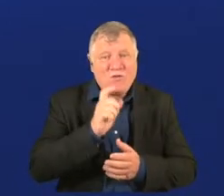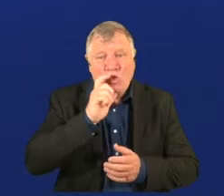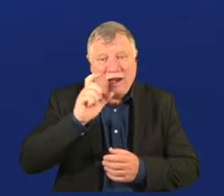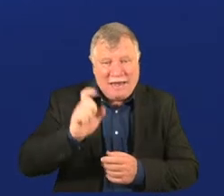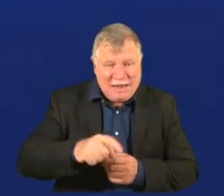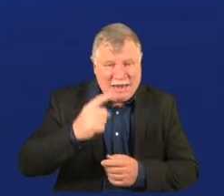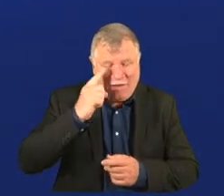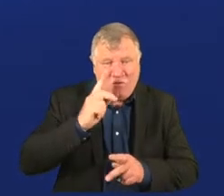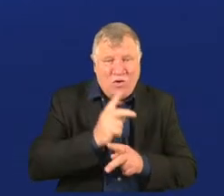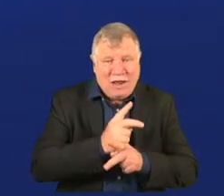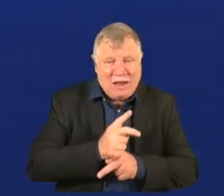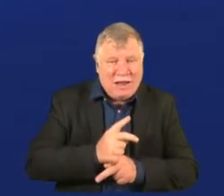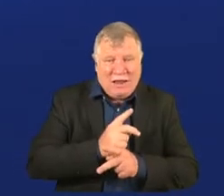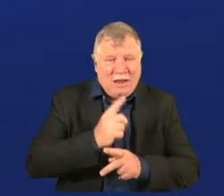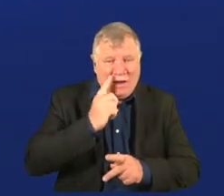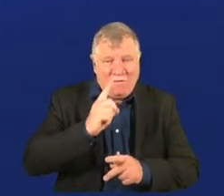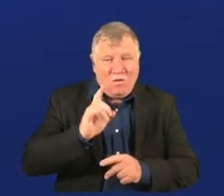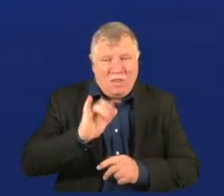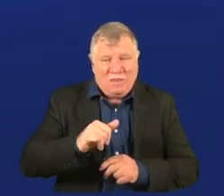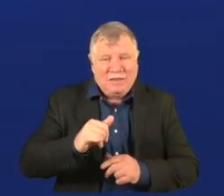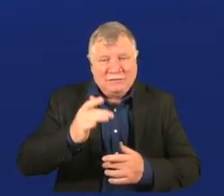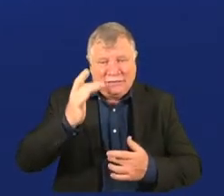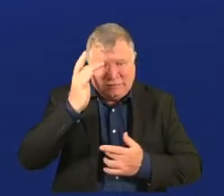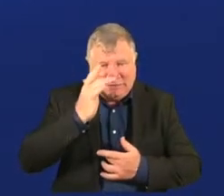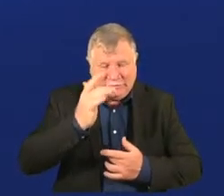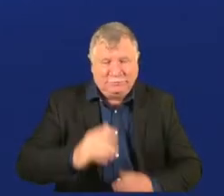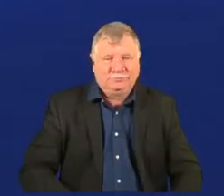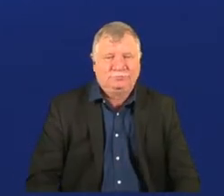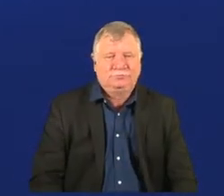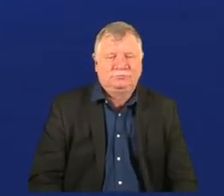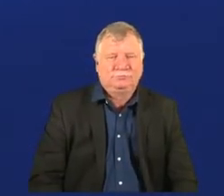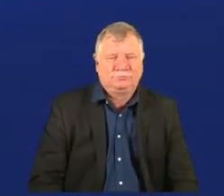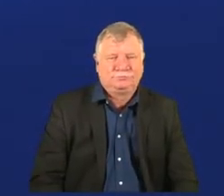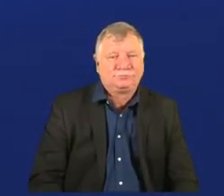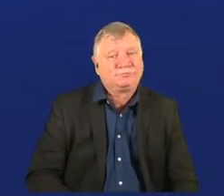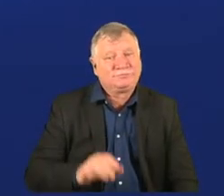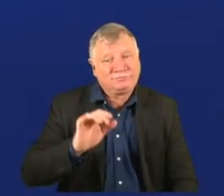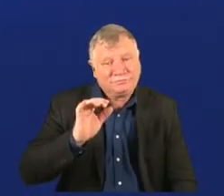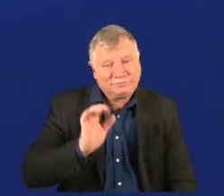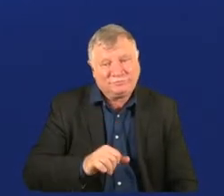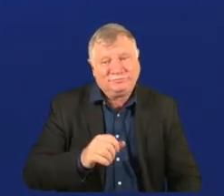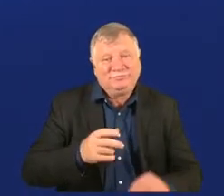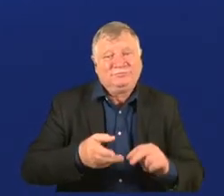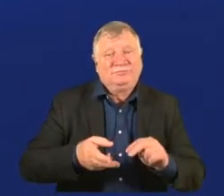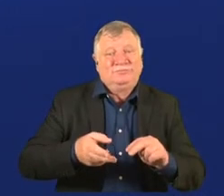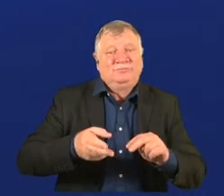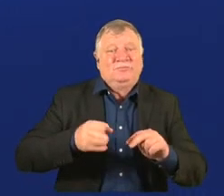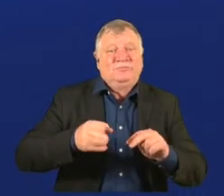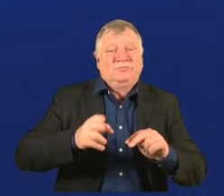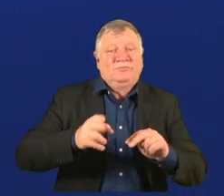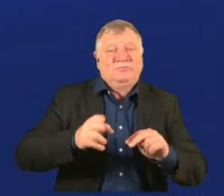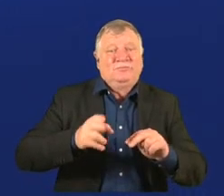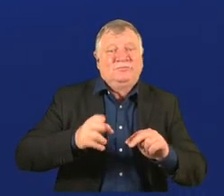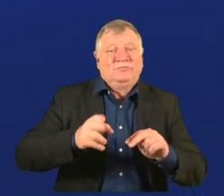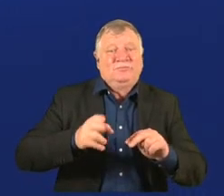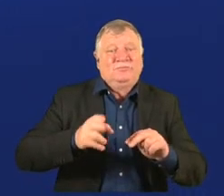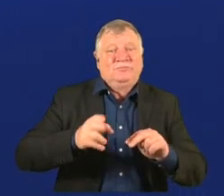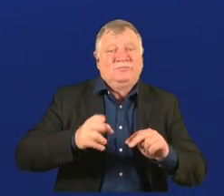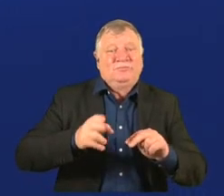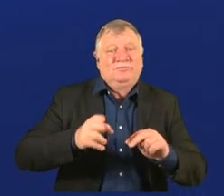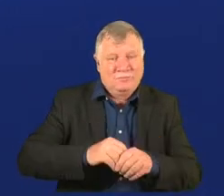in order to care for that chronic disease population. And this increases significantly